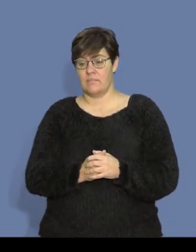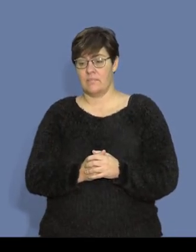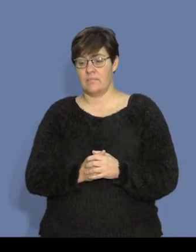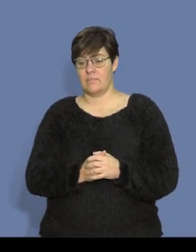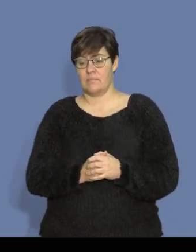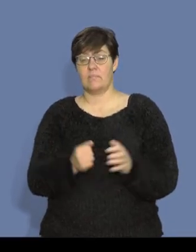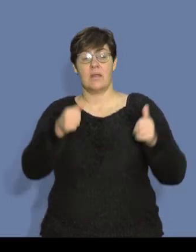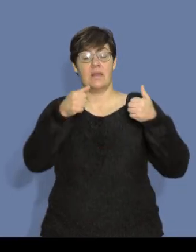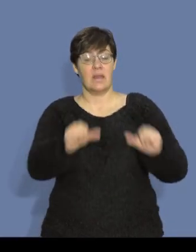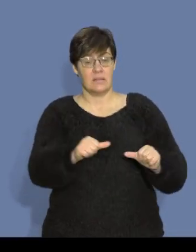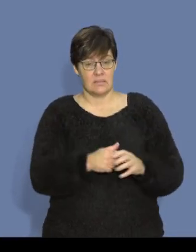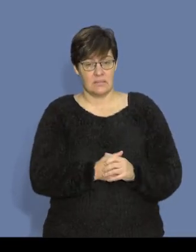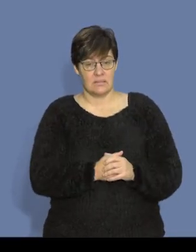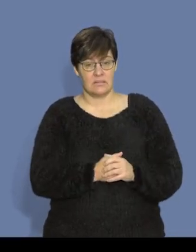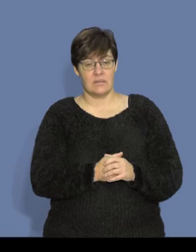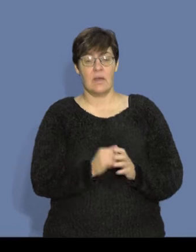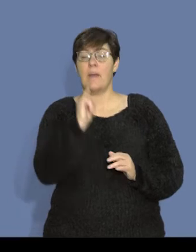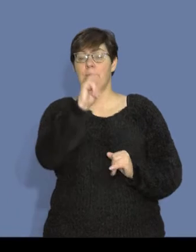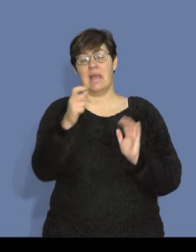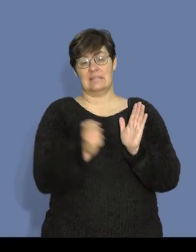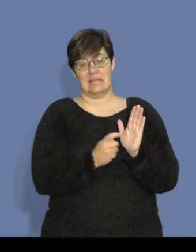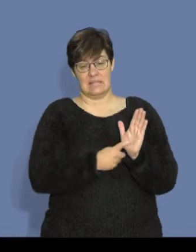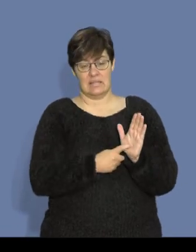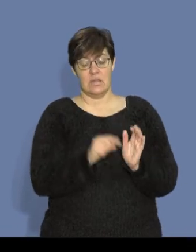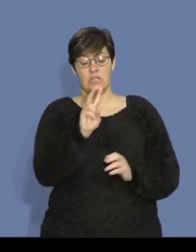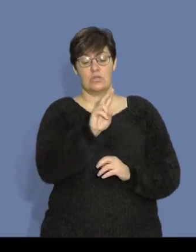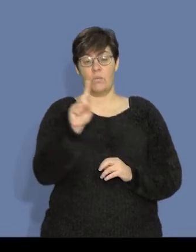The next one you have there is bad debts of